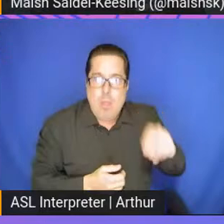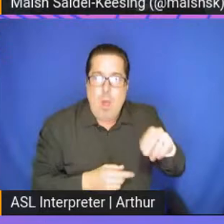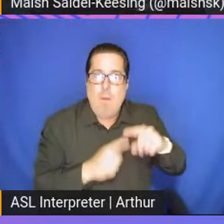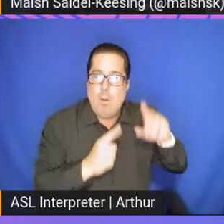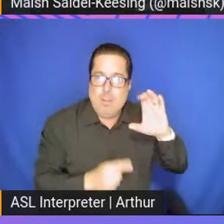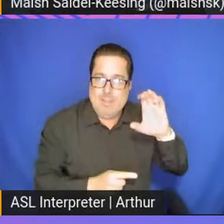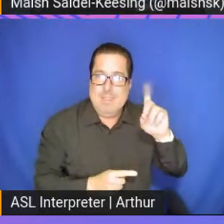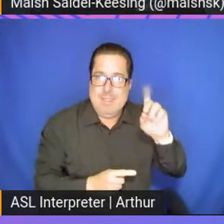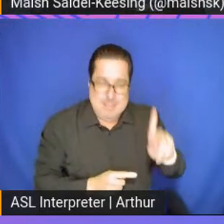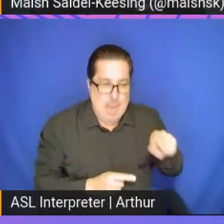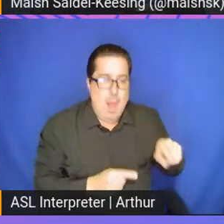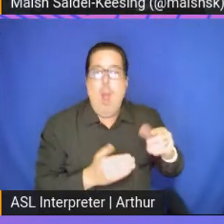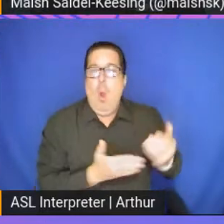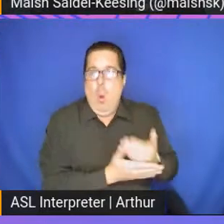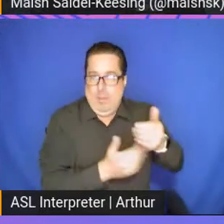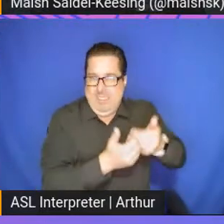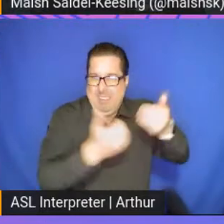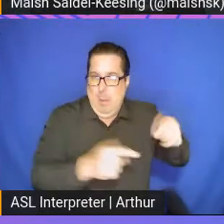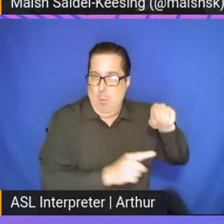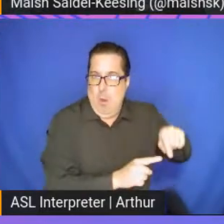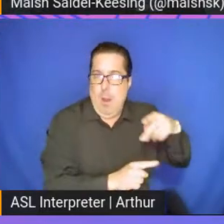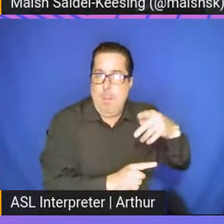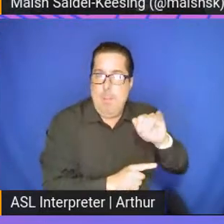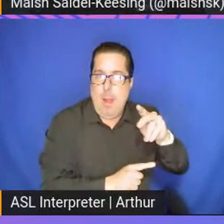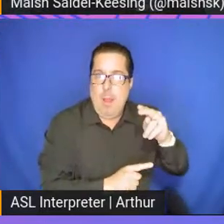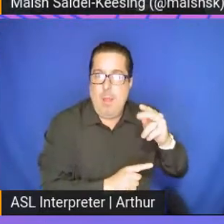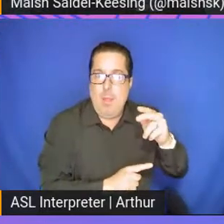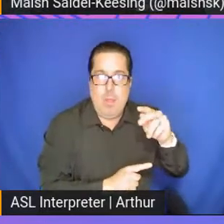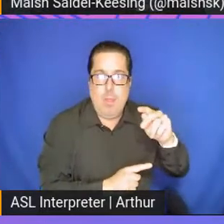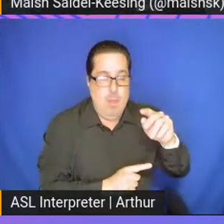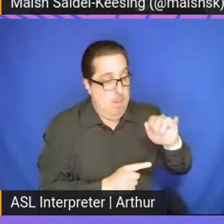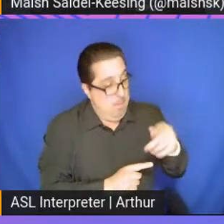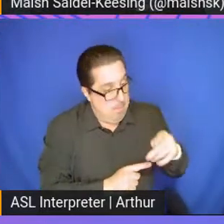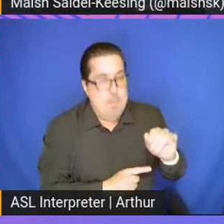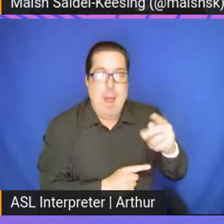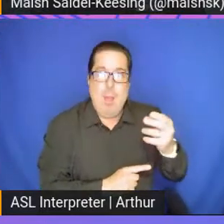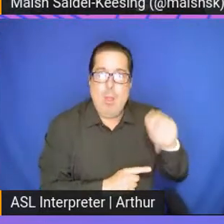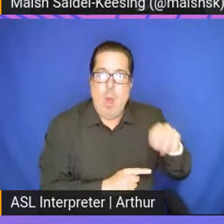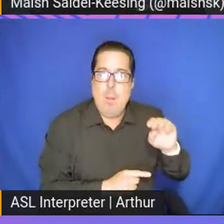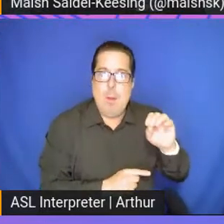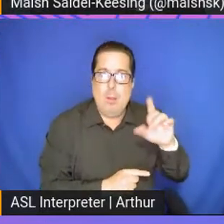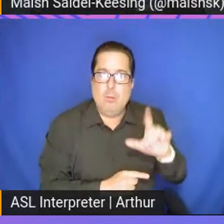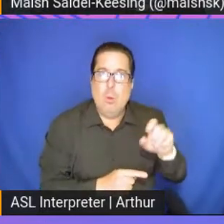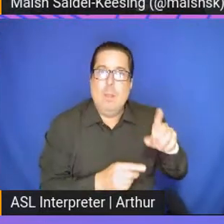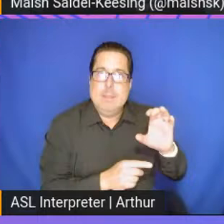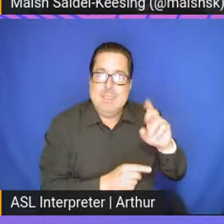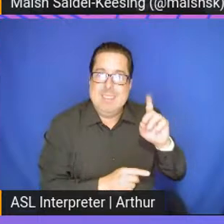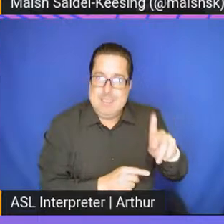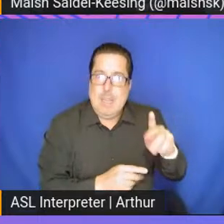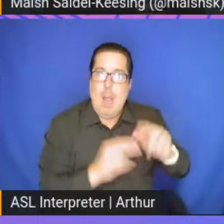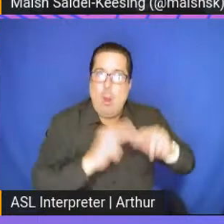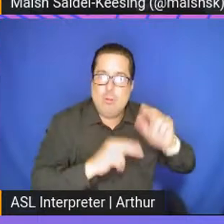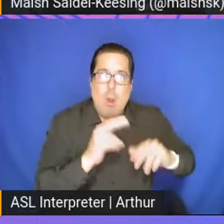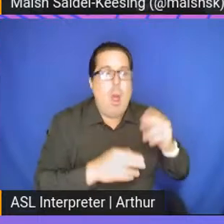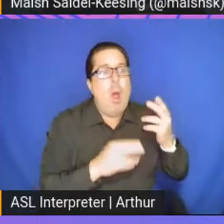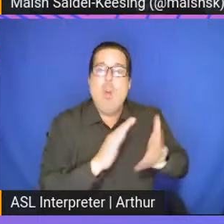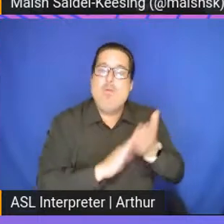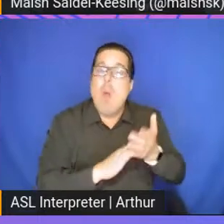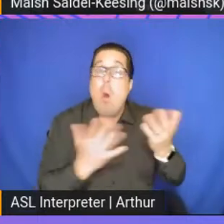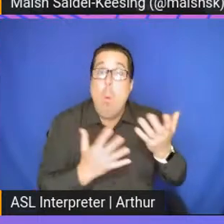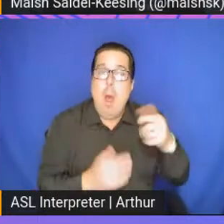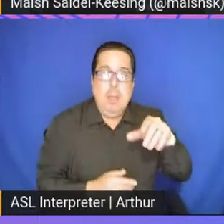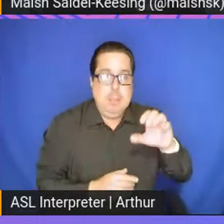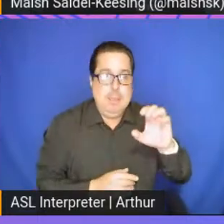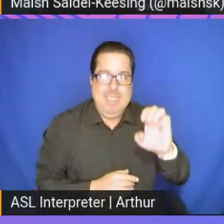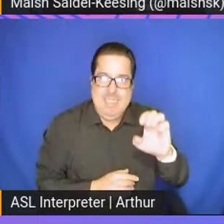separate Python module that had reusable CDK constructs for how to do things like run an ECS service. And